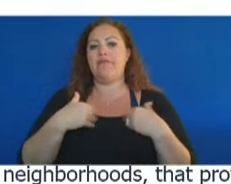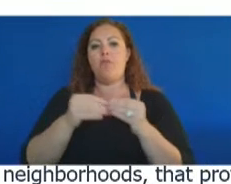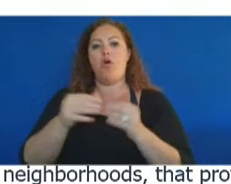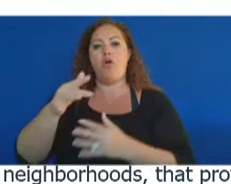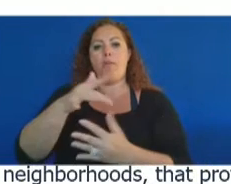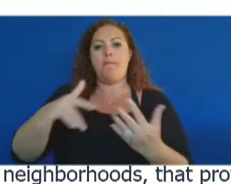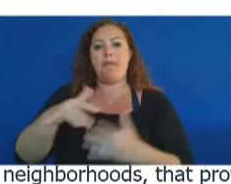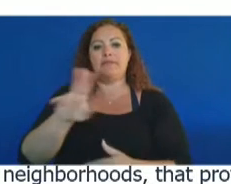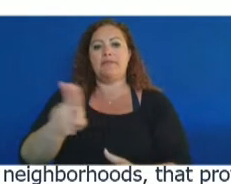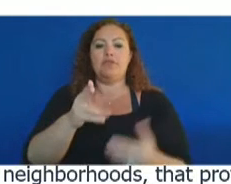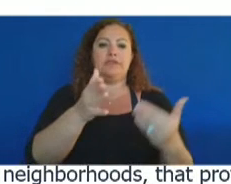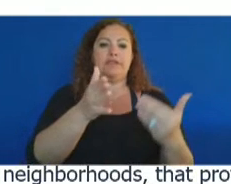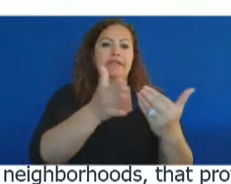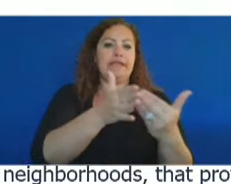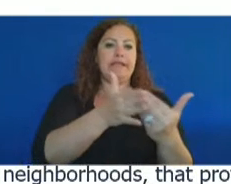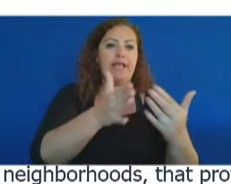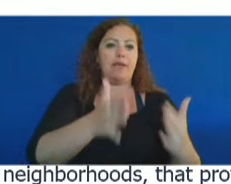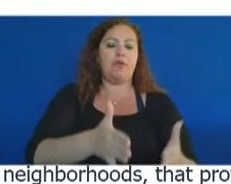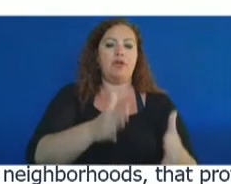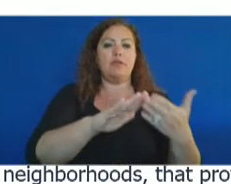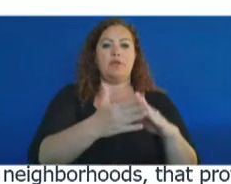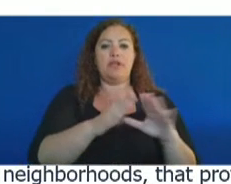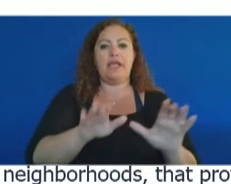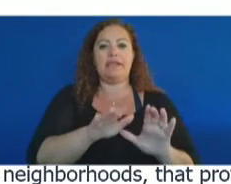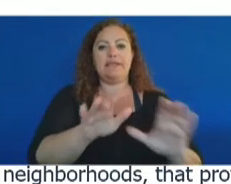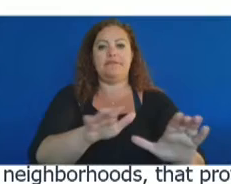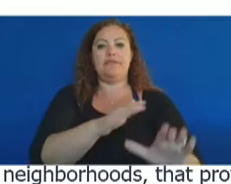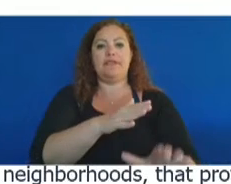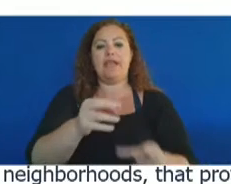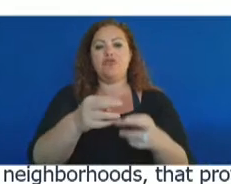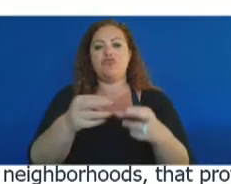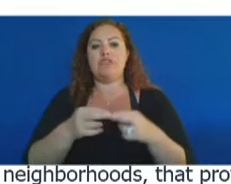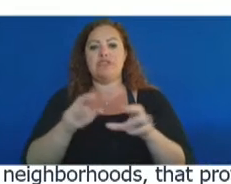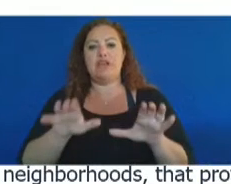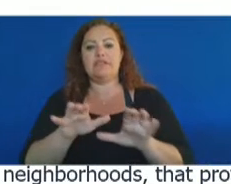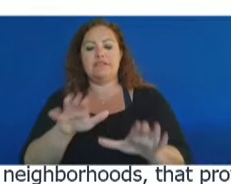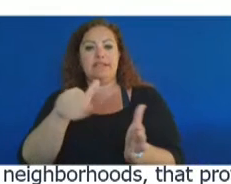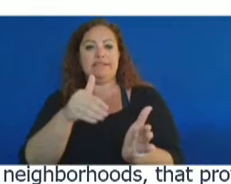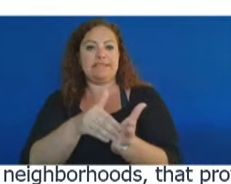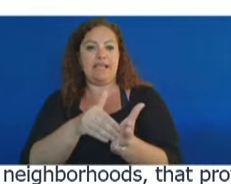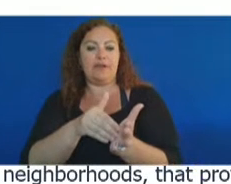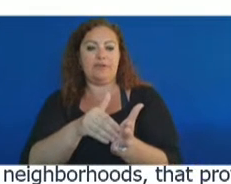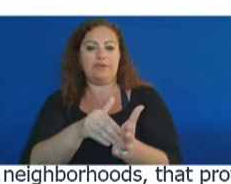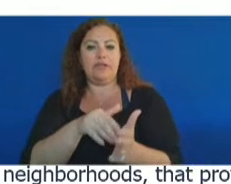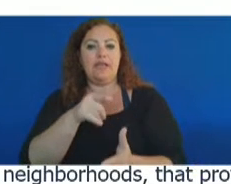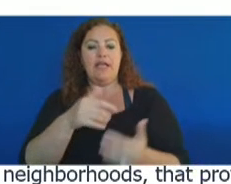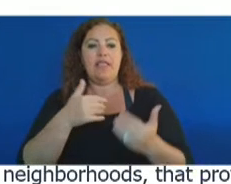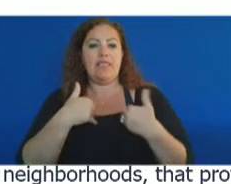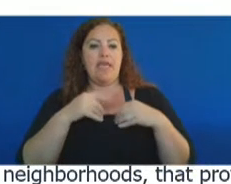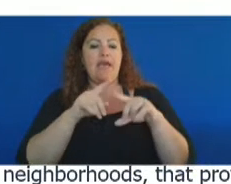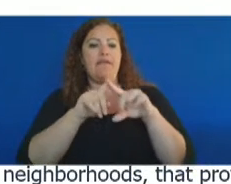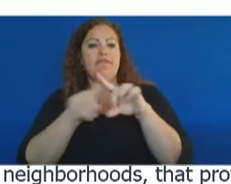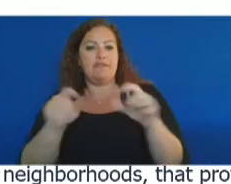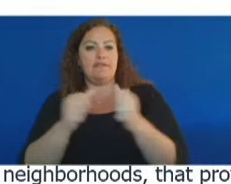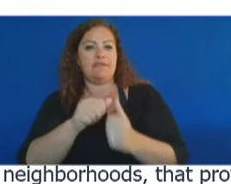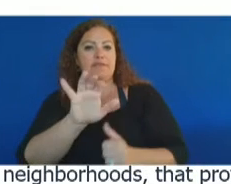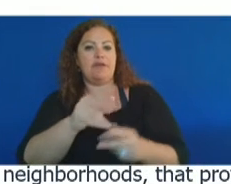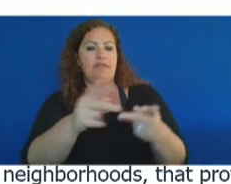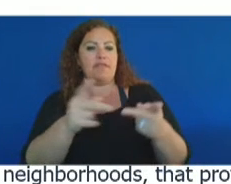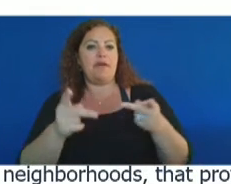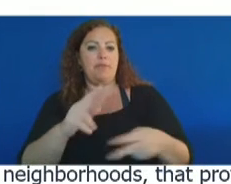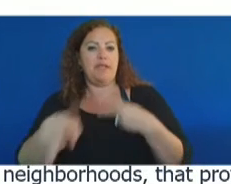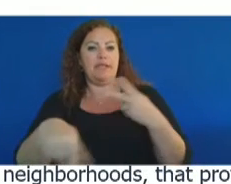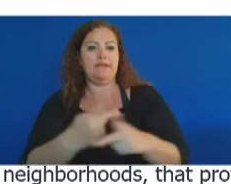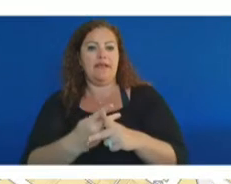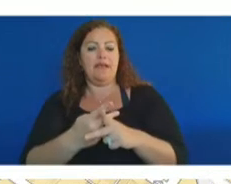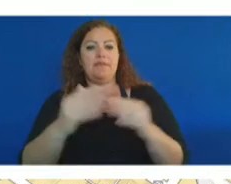we have neighborhood community activity and Regional activity centers and so there is a difference in those Place types and if we go to the